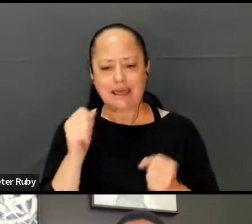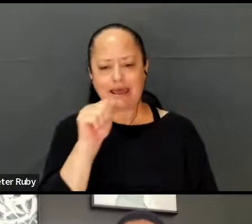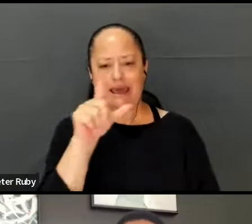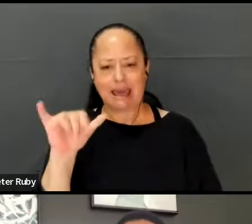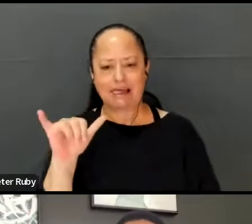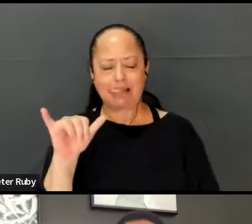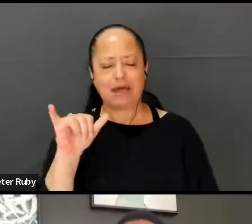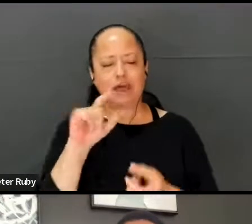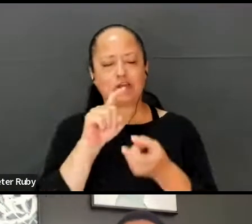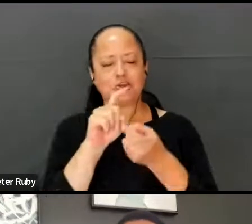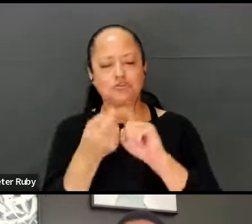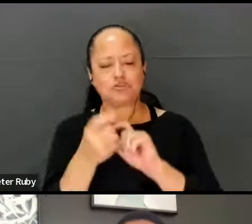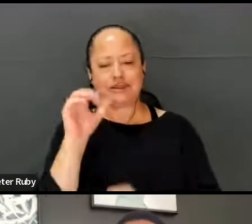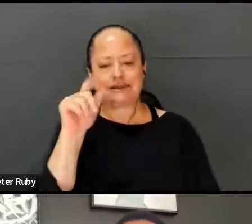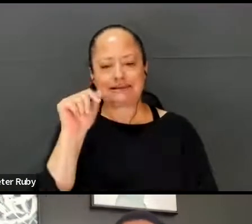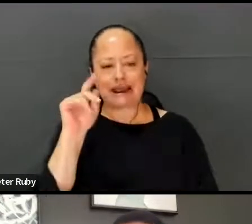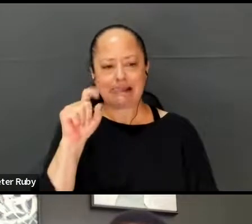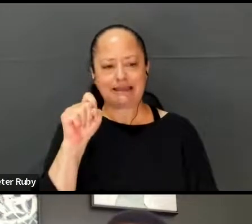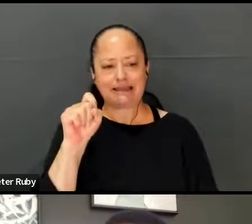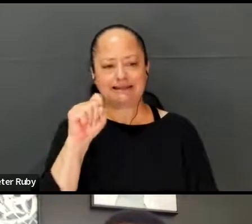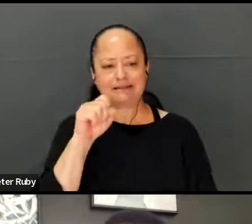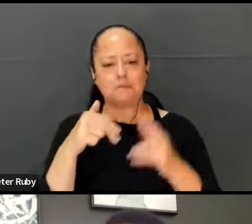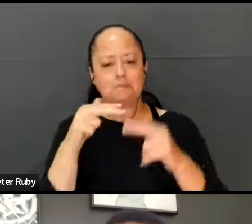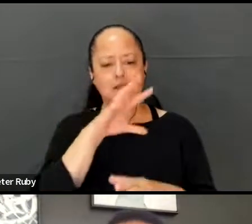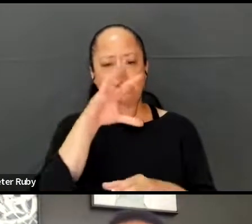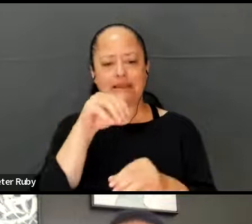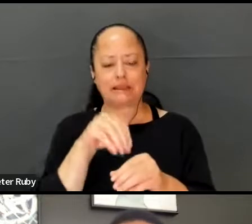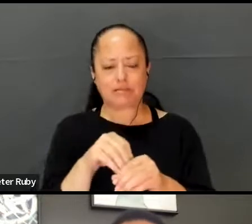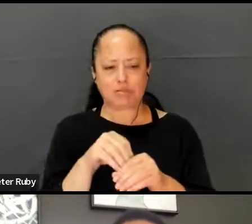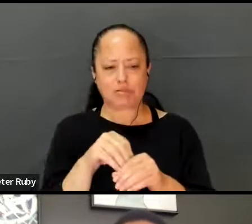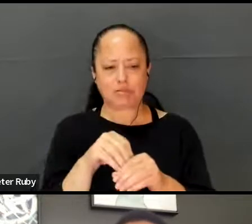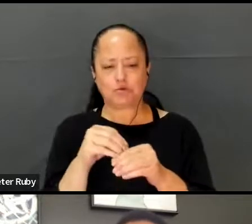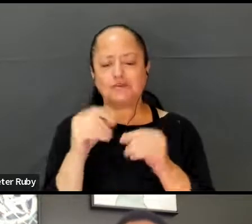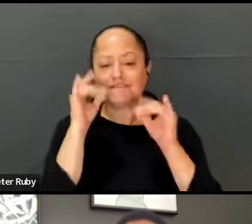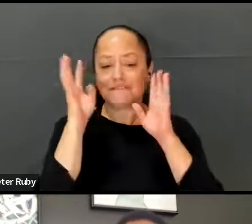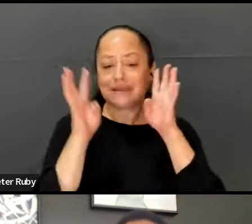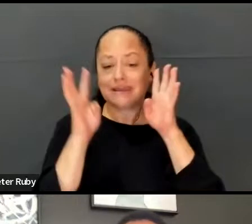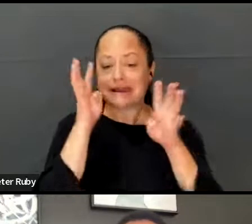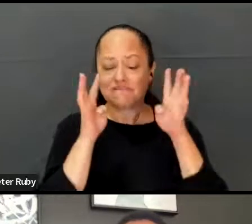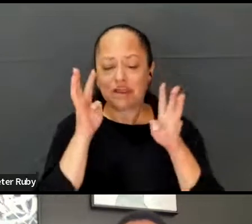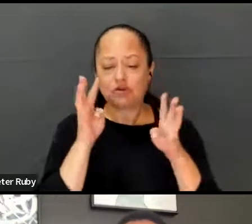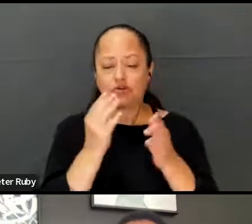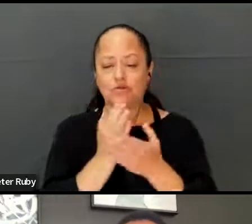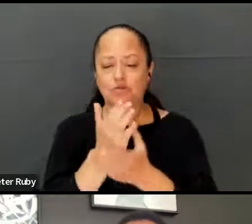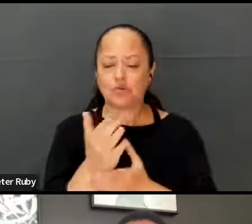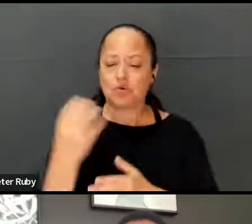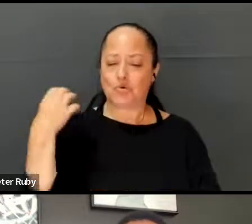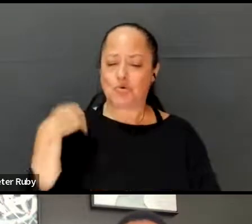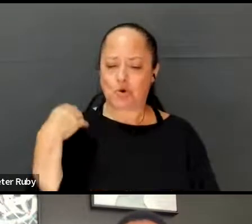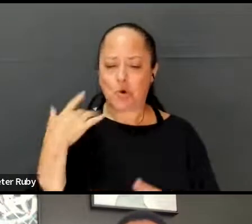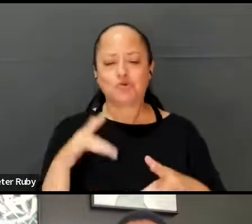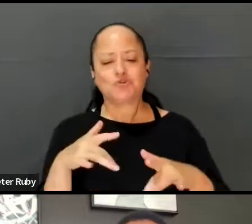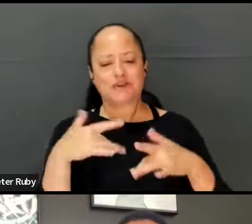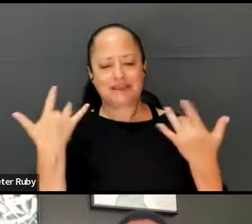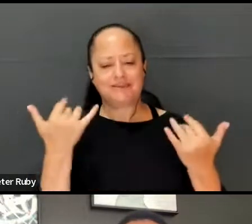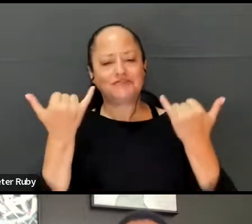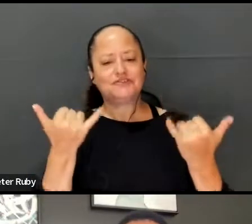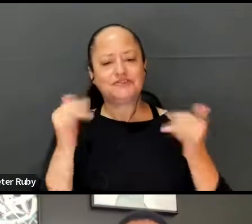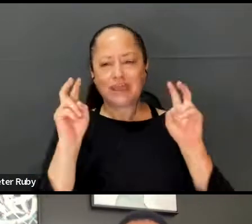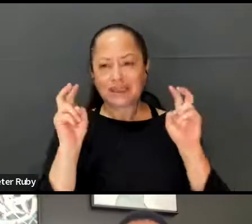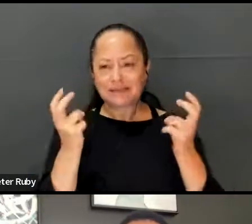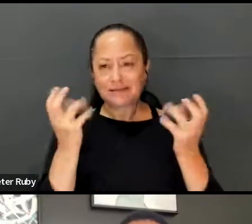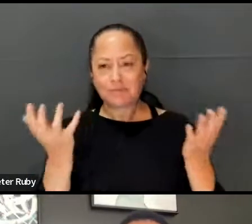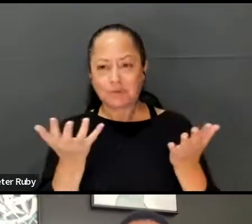where we build inclusive innovation through training, consulting, coaching, and events. So today our topic